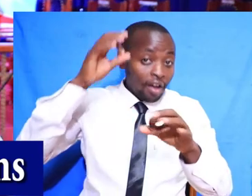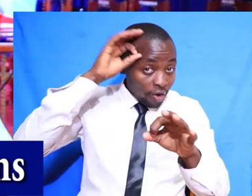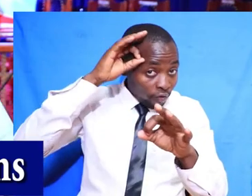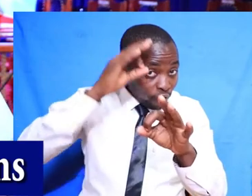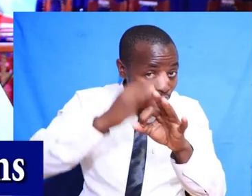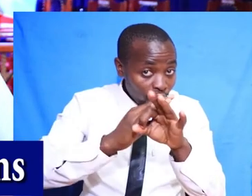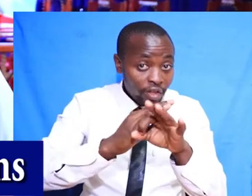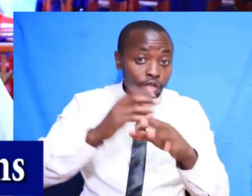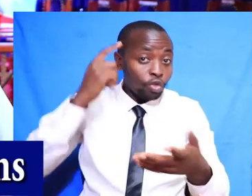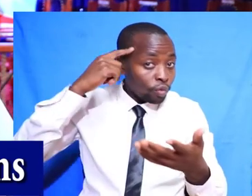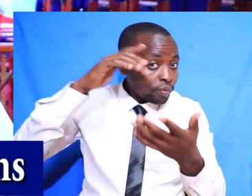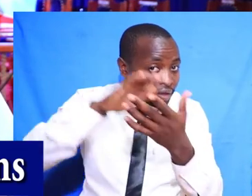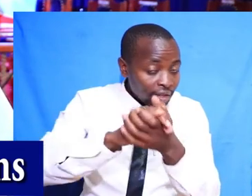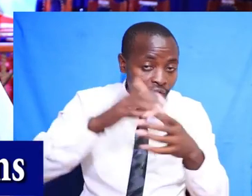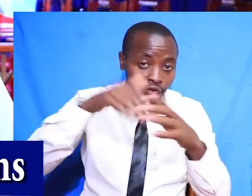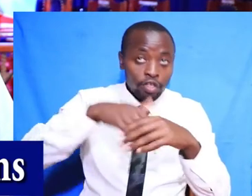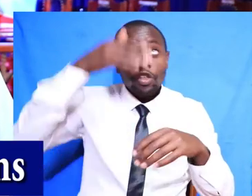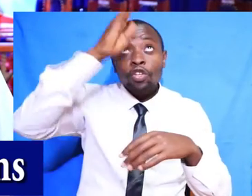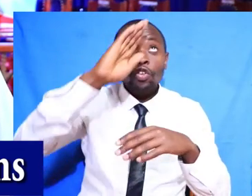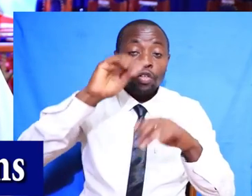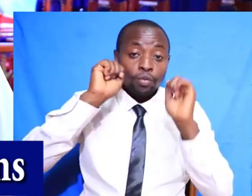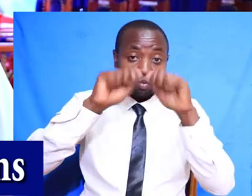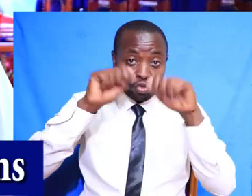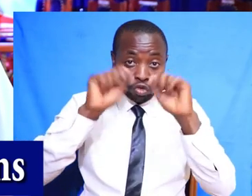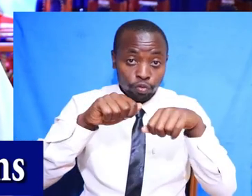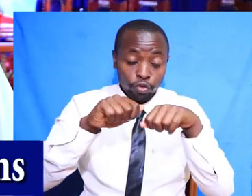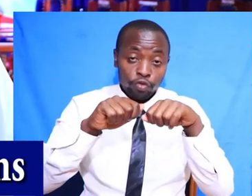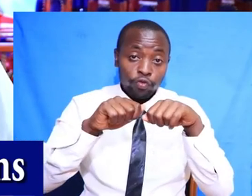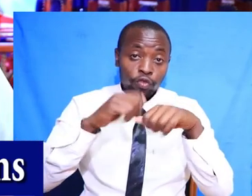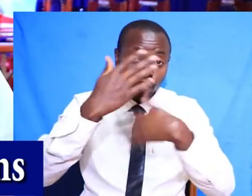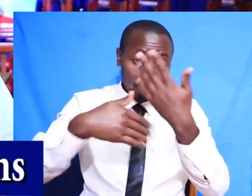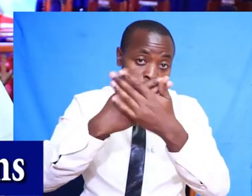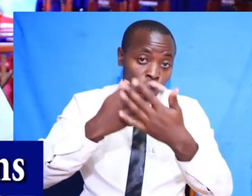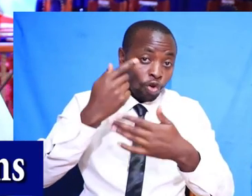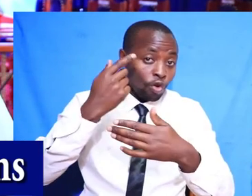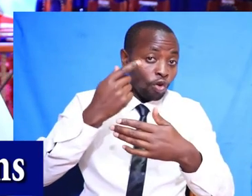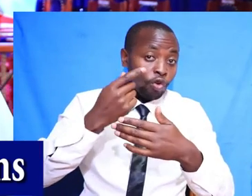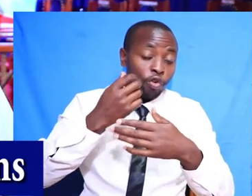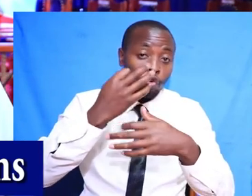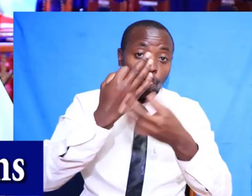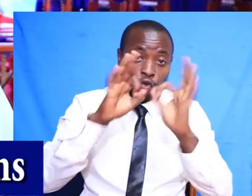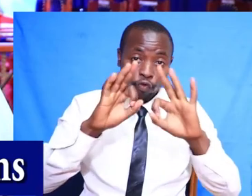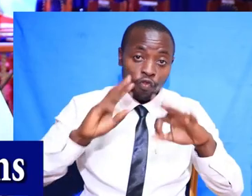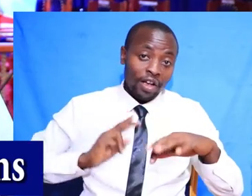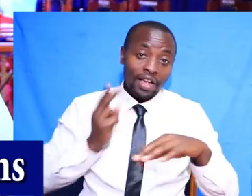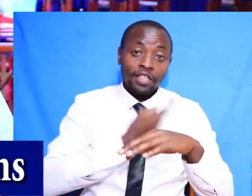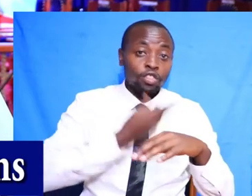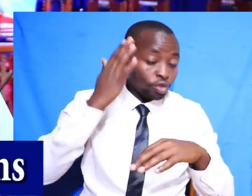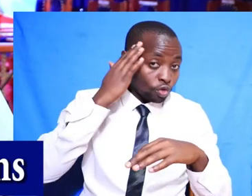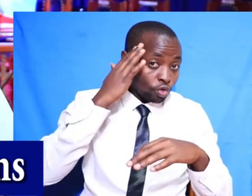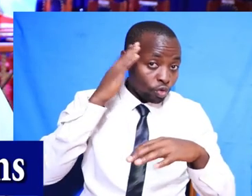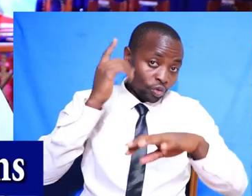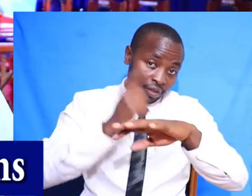in God that it is possible. All of us, when we